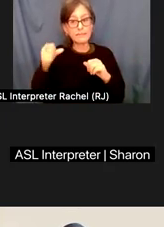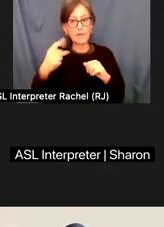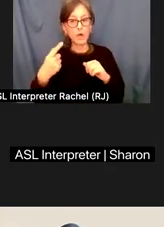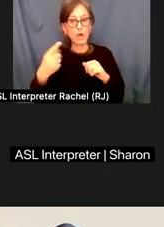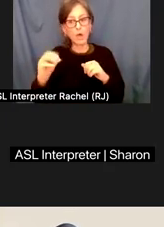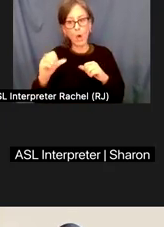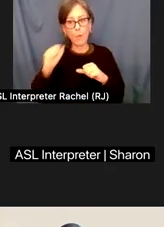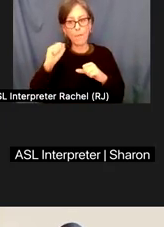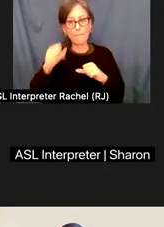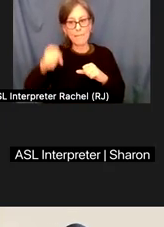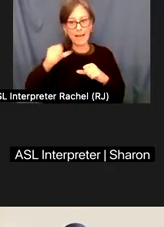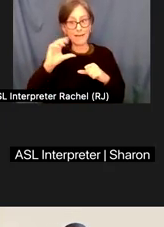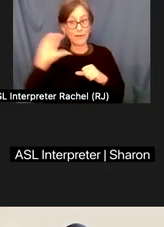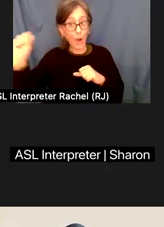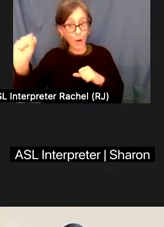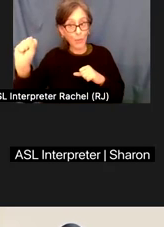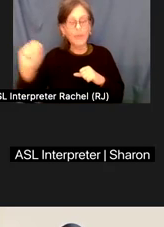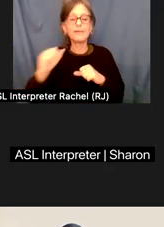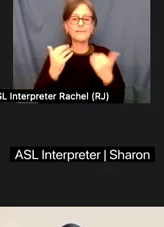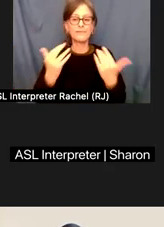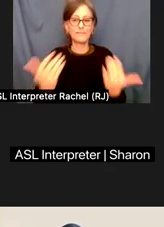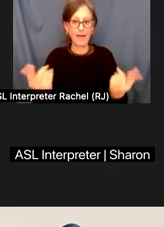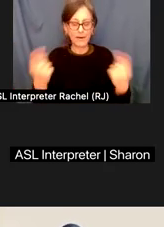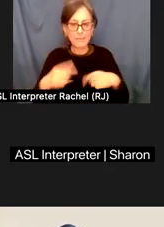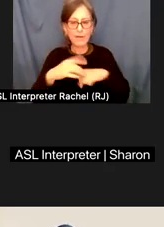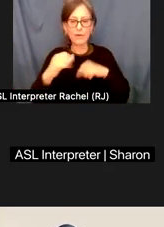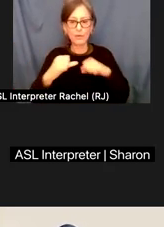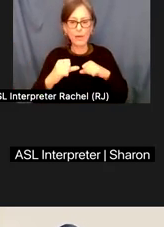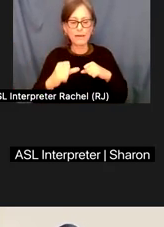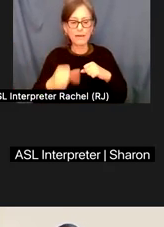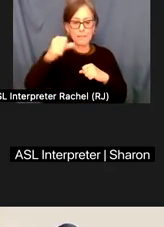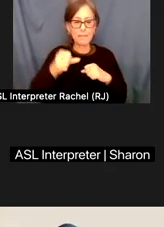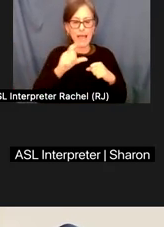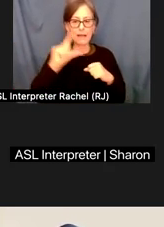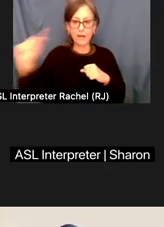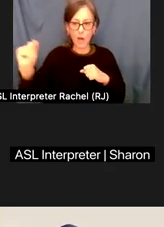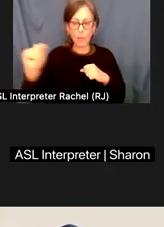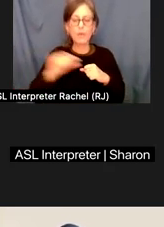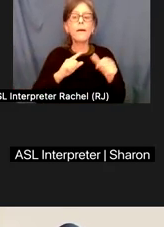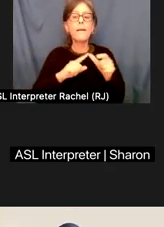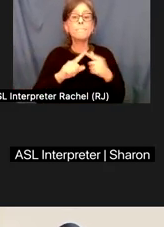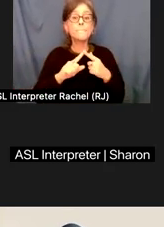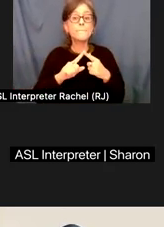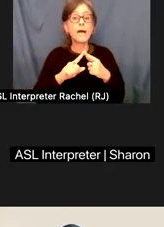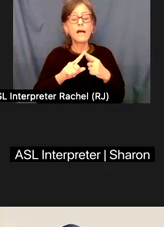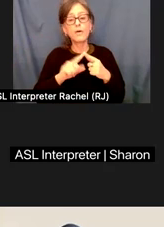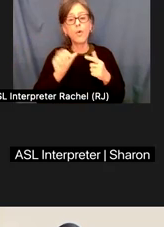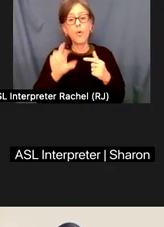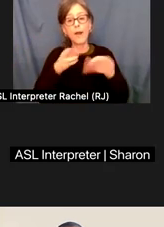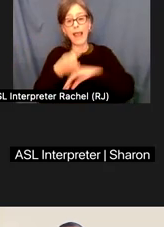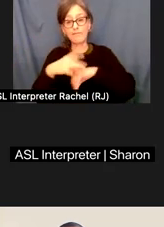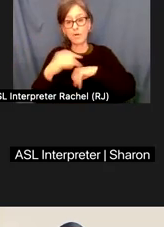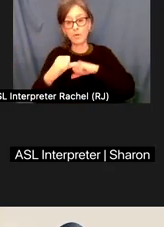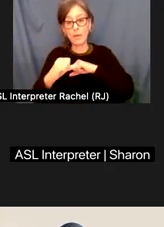and you go. So, if a fire is coming, if an earthquake is coming, you grab the bag and you go. But, or let's say after the